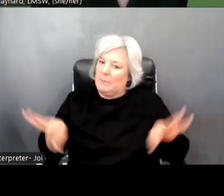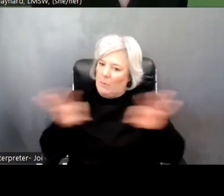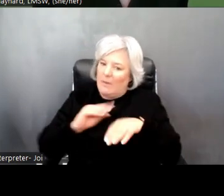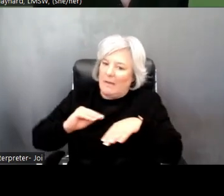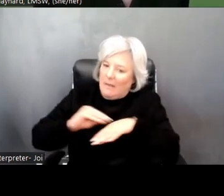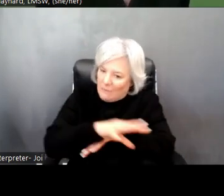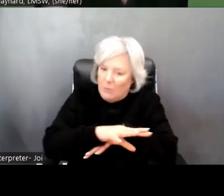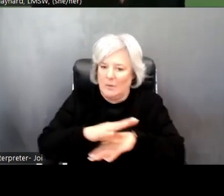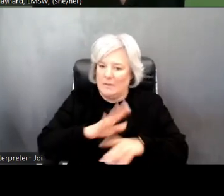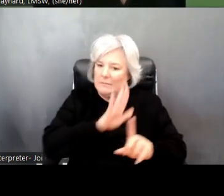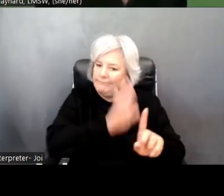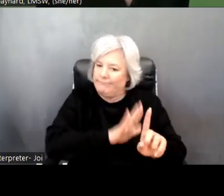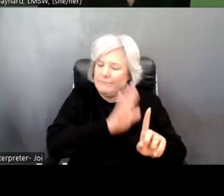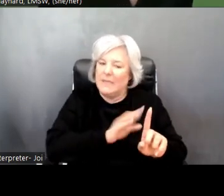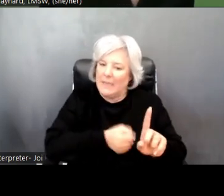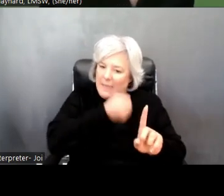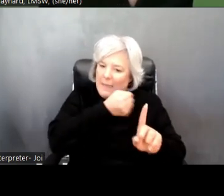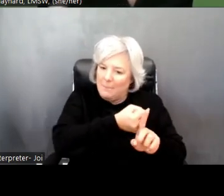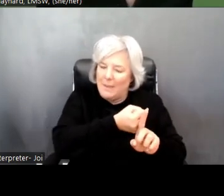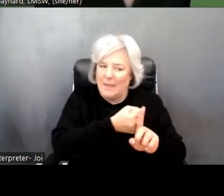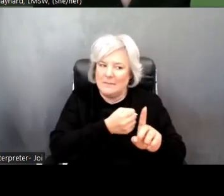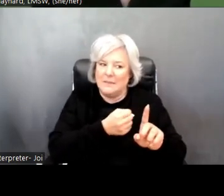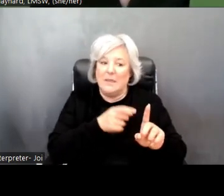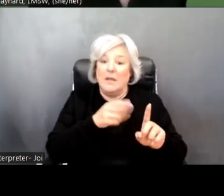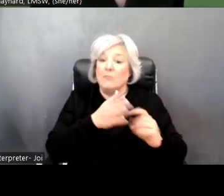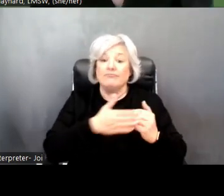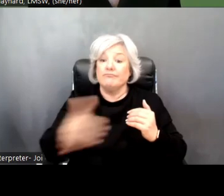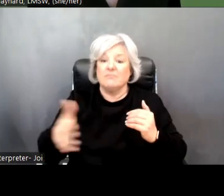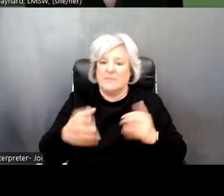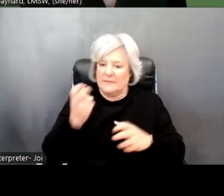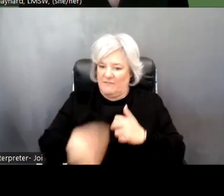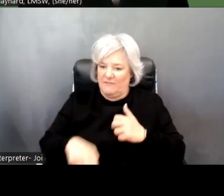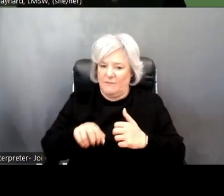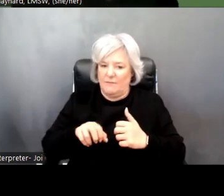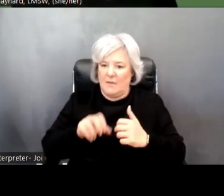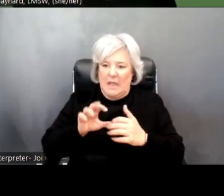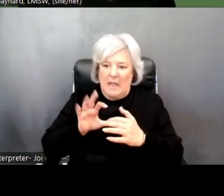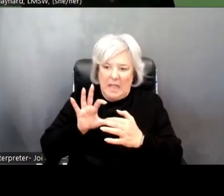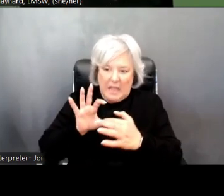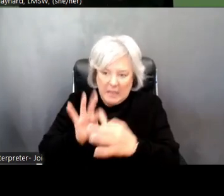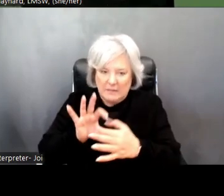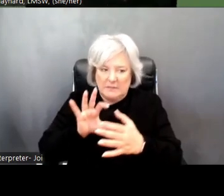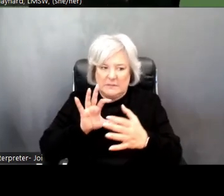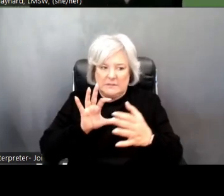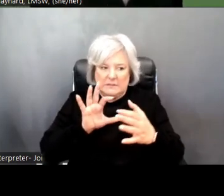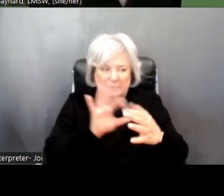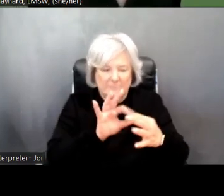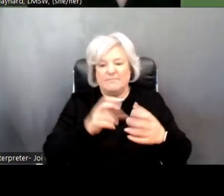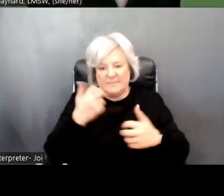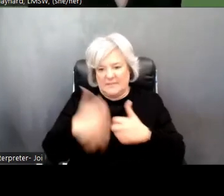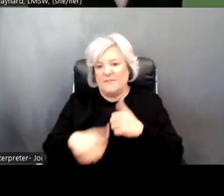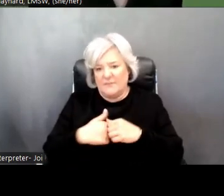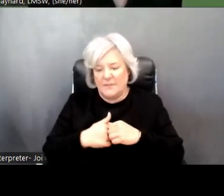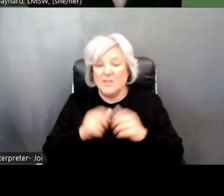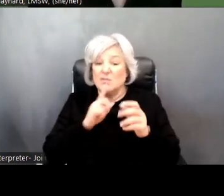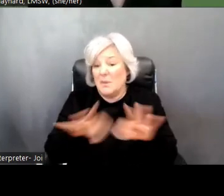meaningful. They impact the ability to attach, but it doesn't mean the child can't or will never. So it's important